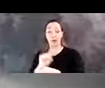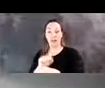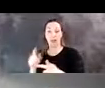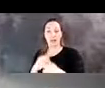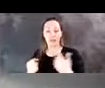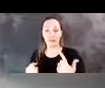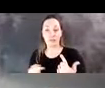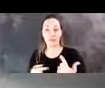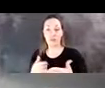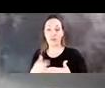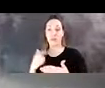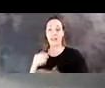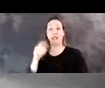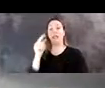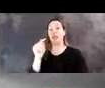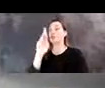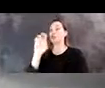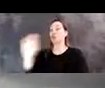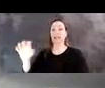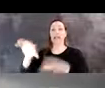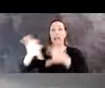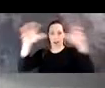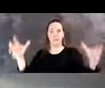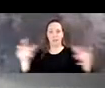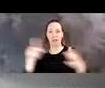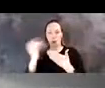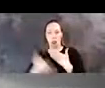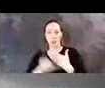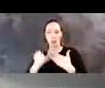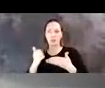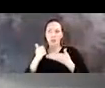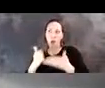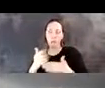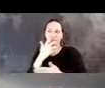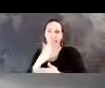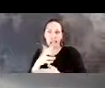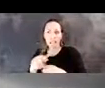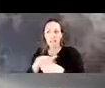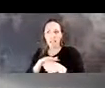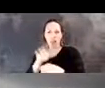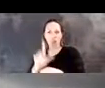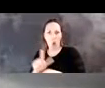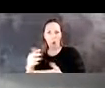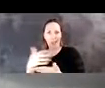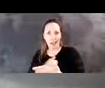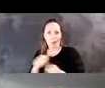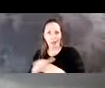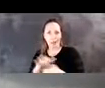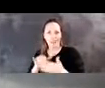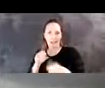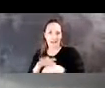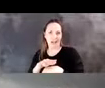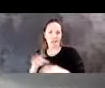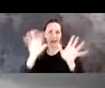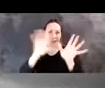will help to reduce the impacts of heat, especially in lower income areas that are disproportionately affected by climate change. So these are